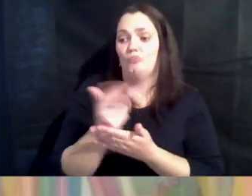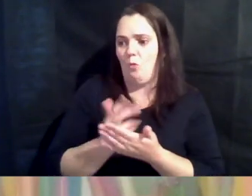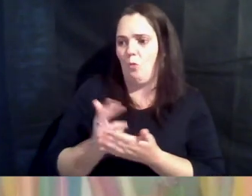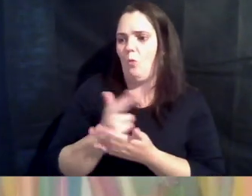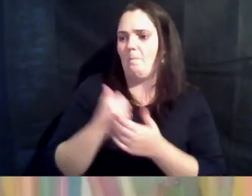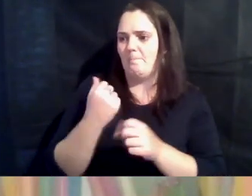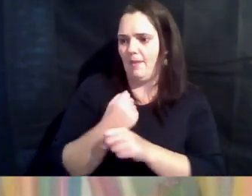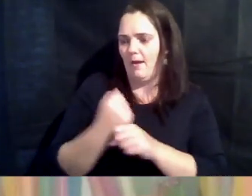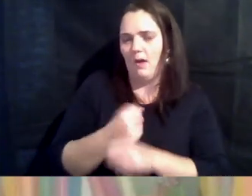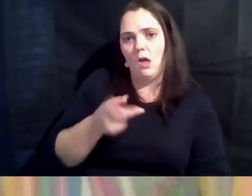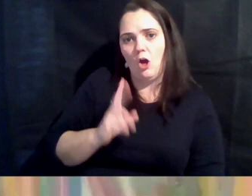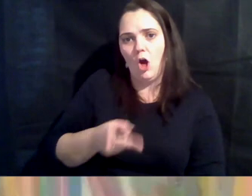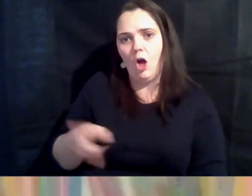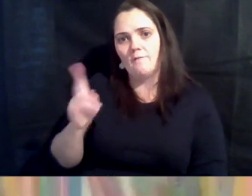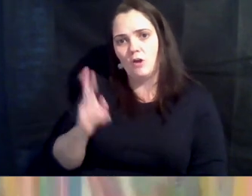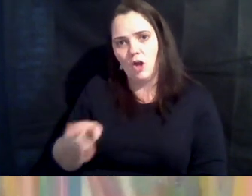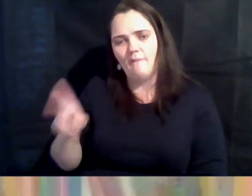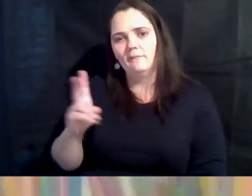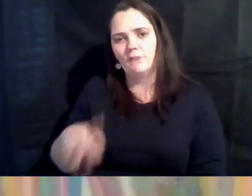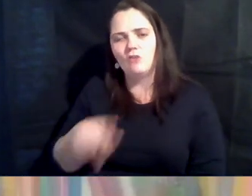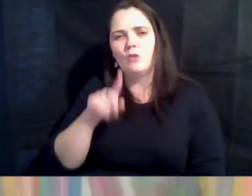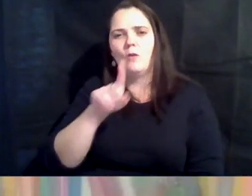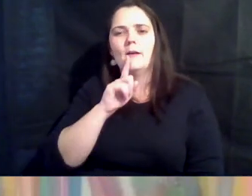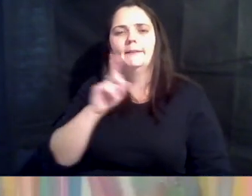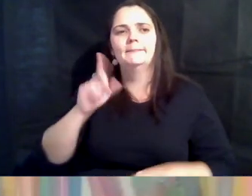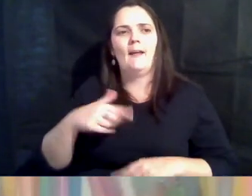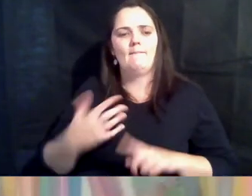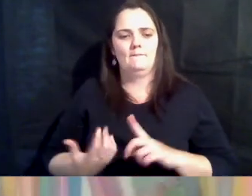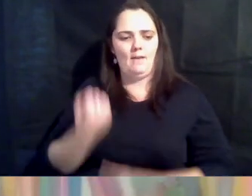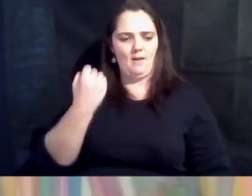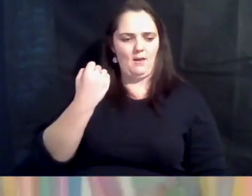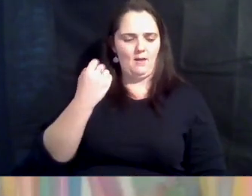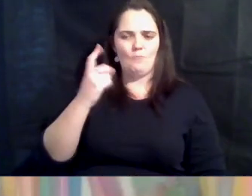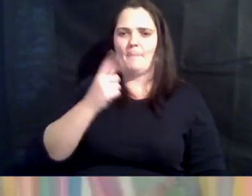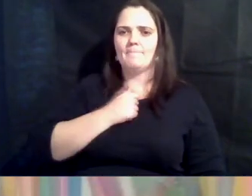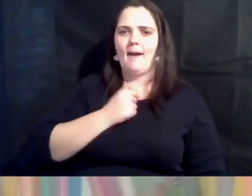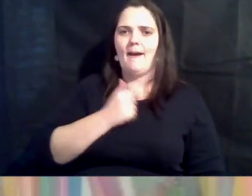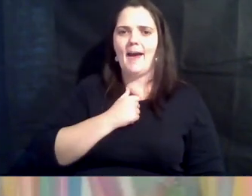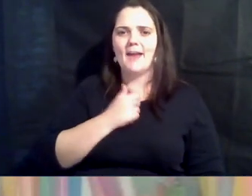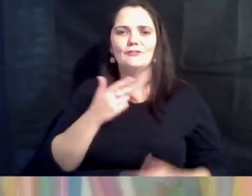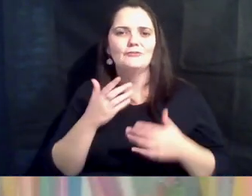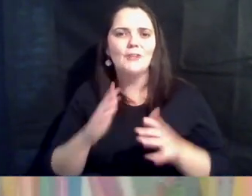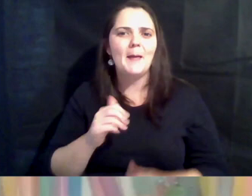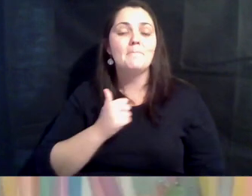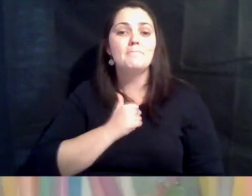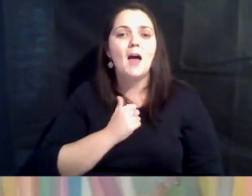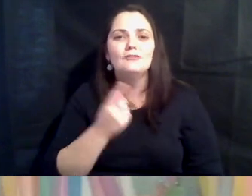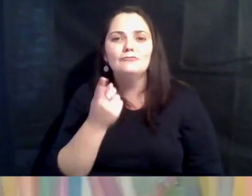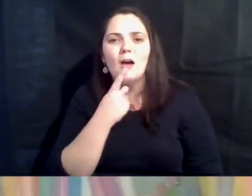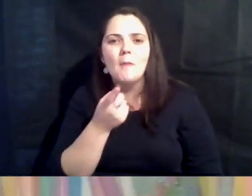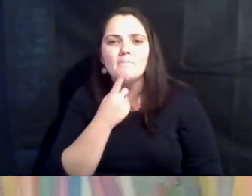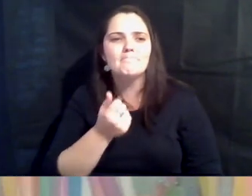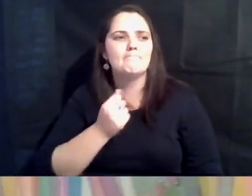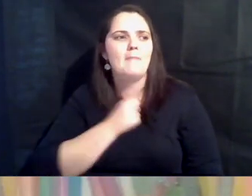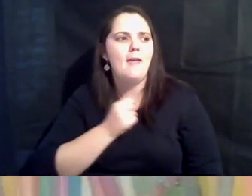you are getting in touch with like this sense of what your own artistic style is, well, then you can start to